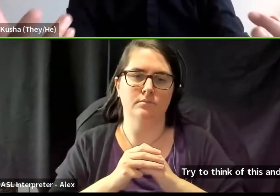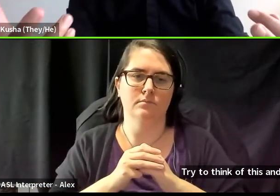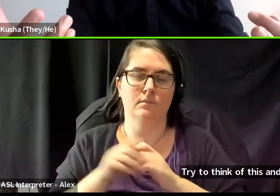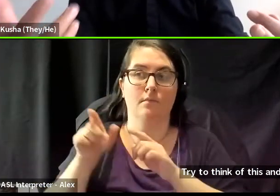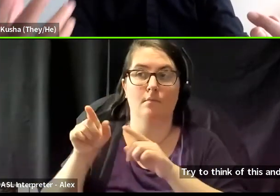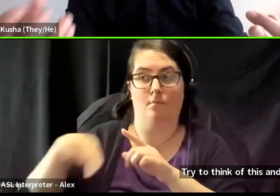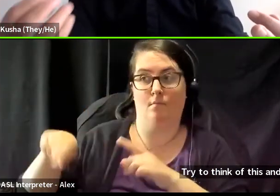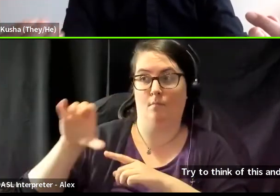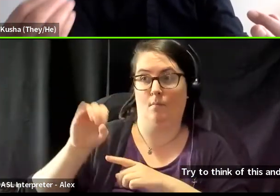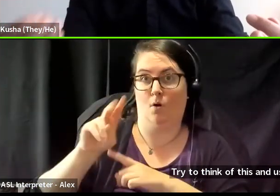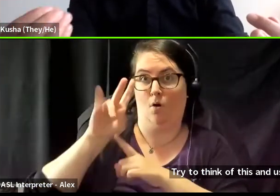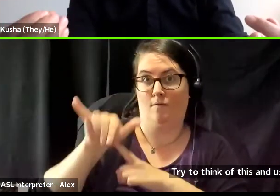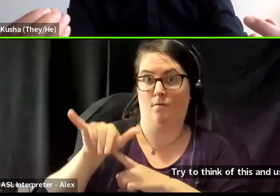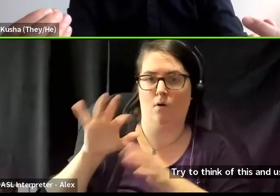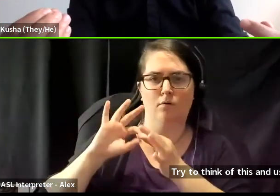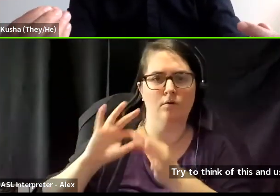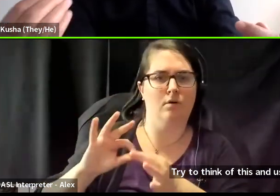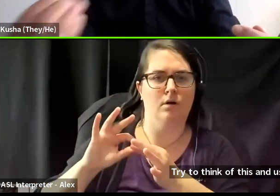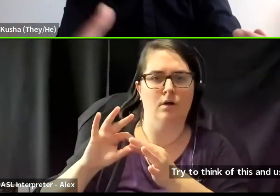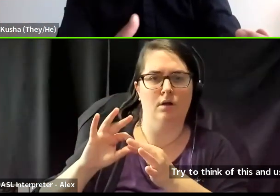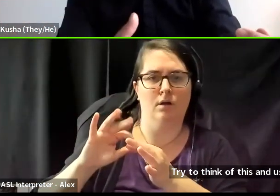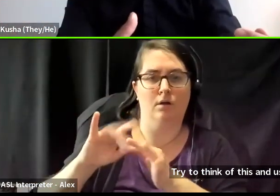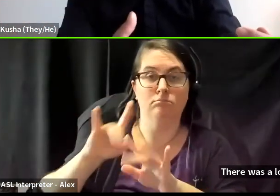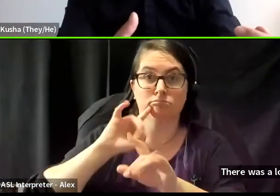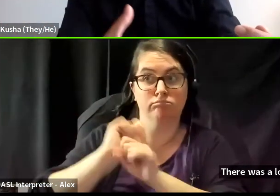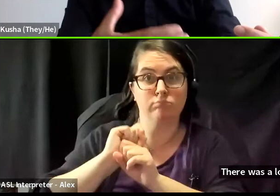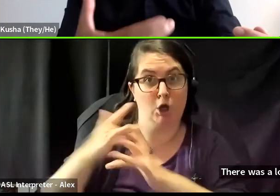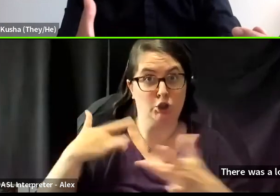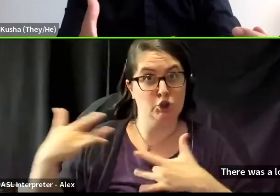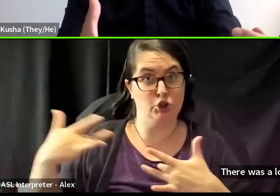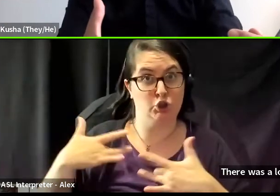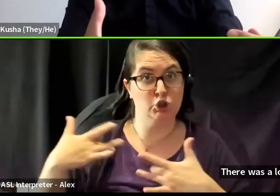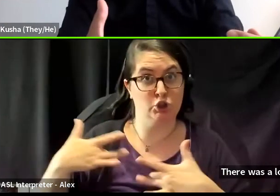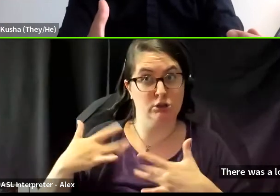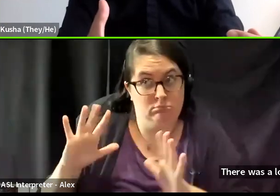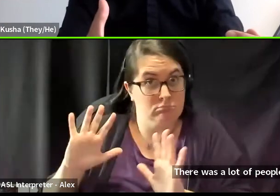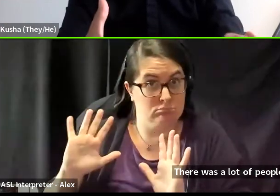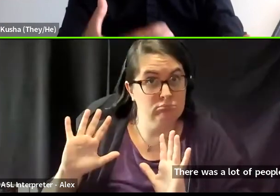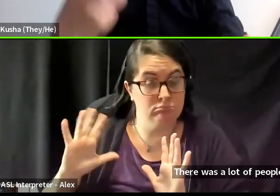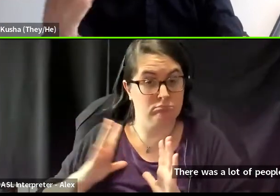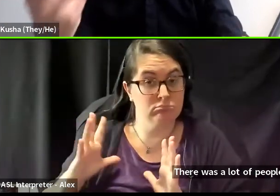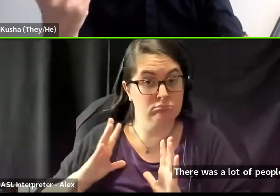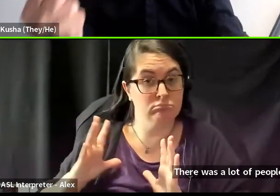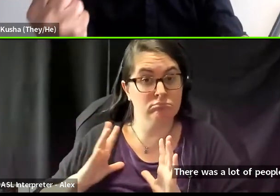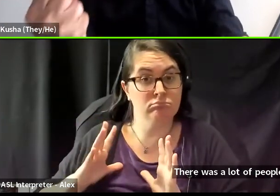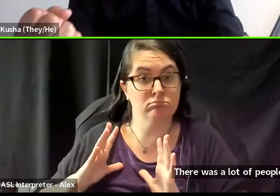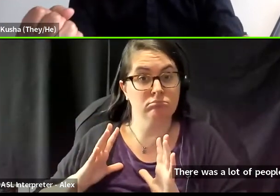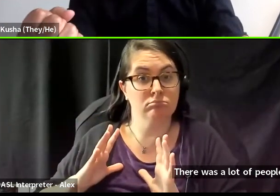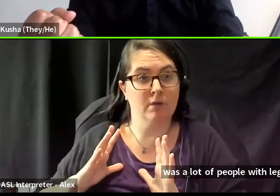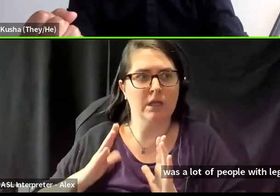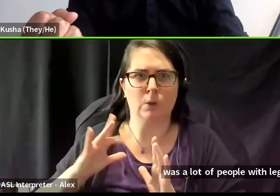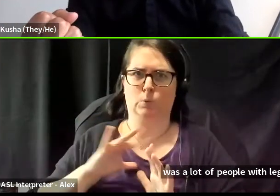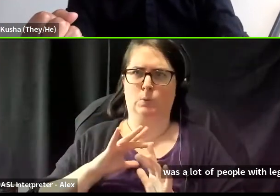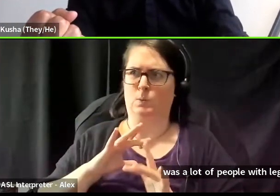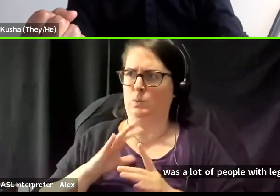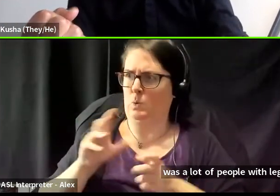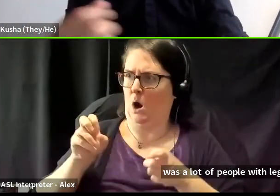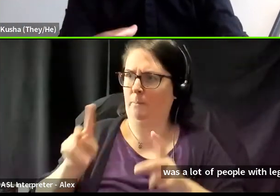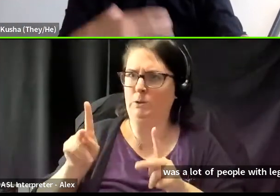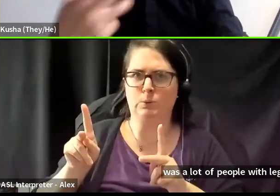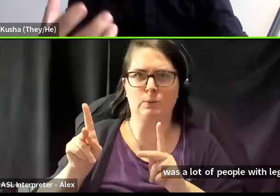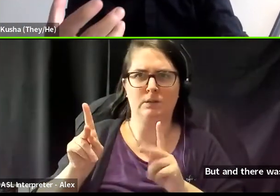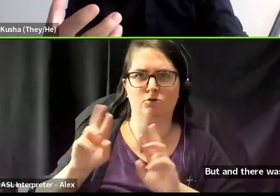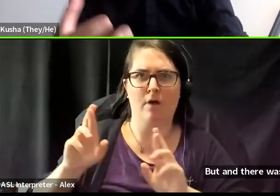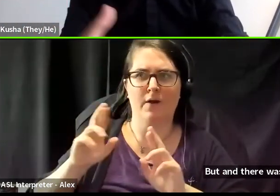lot of people with legitimate, concerns, and there was a good opportunity